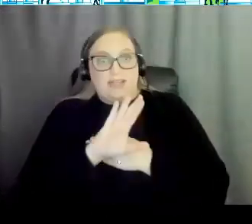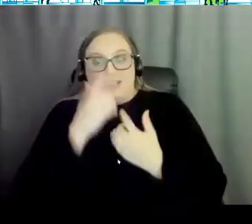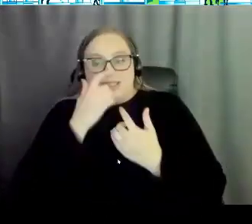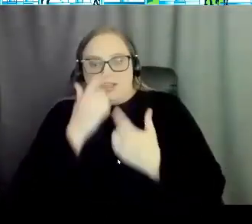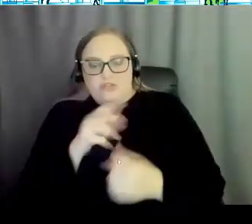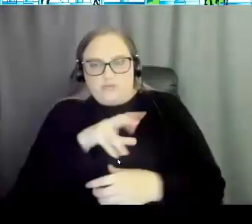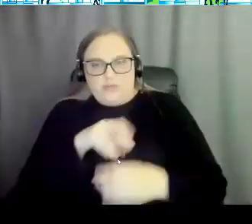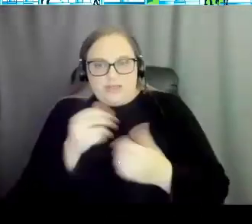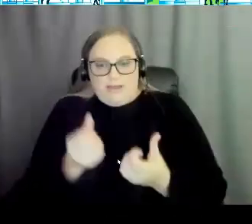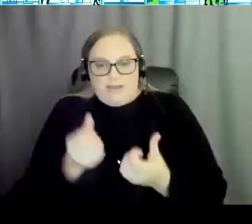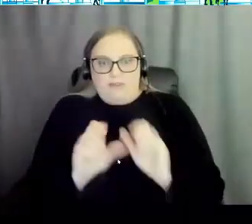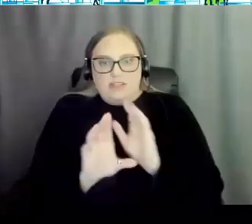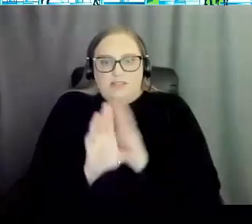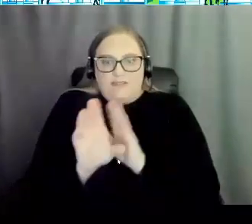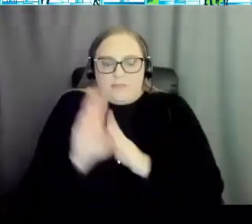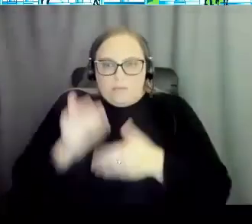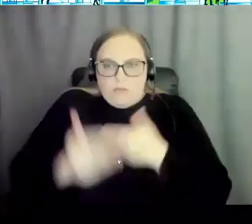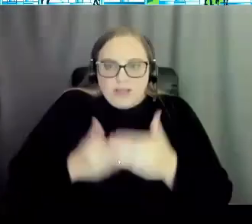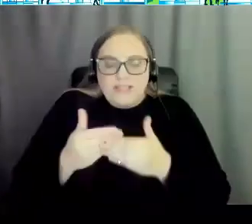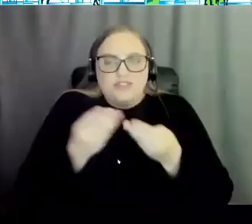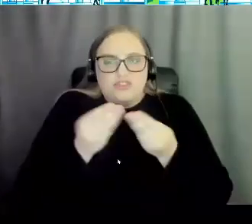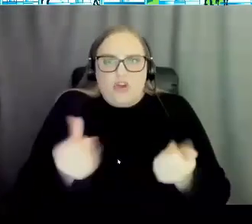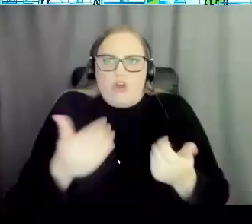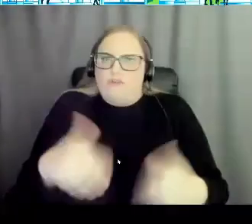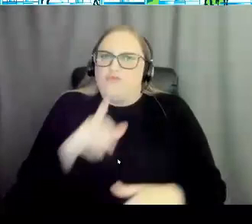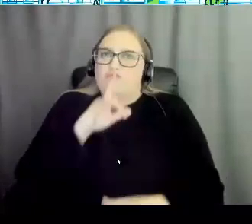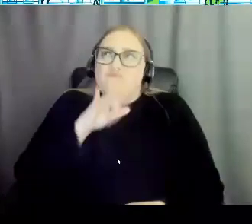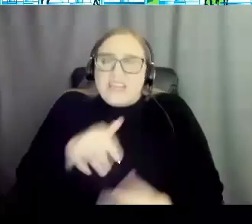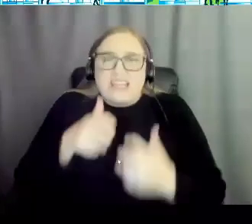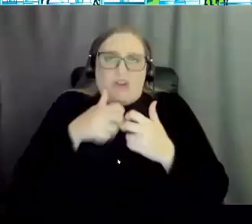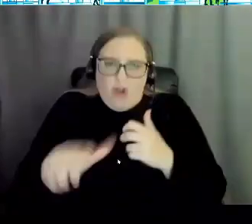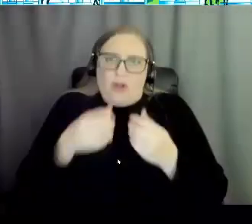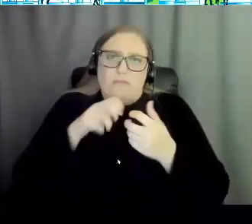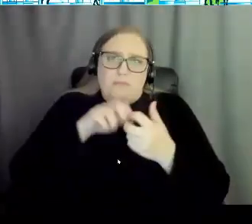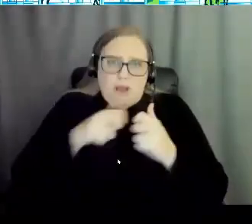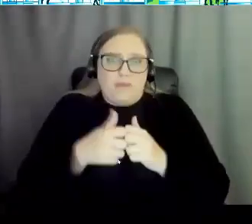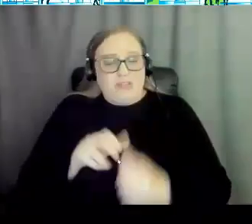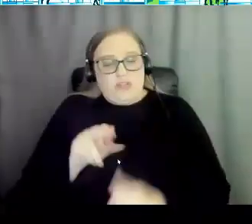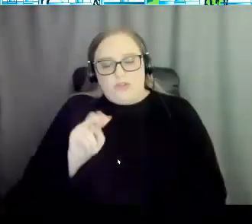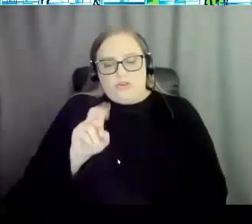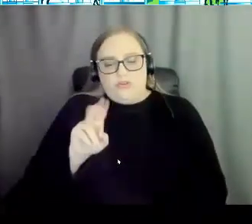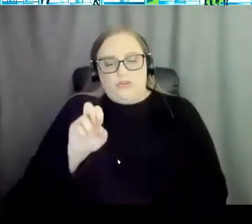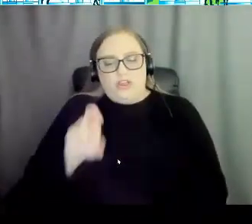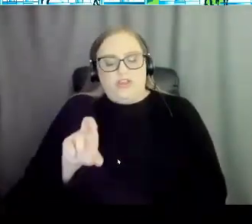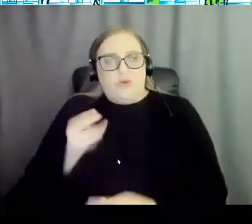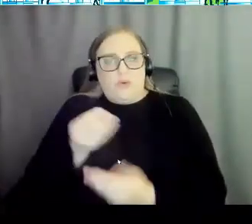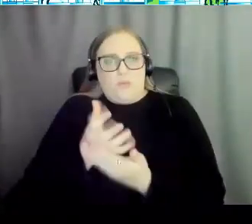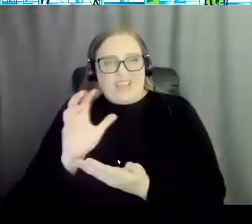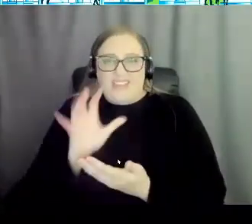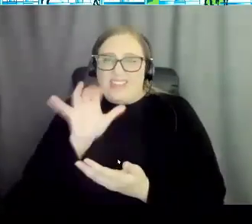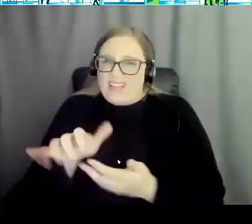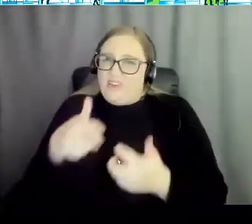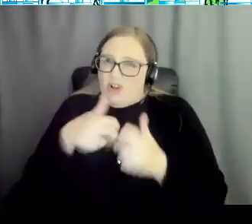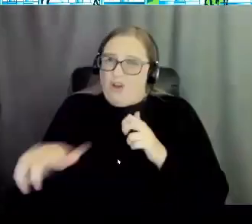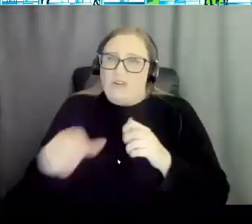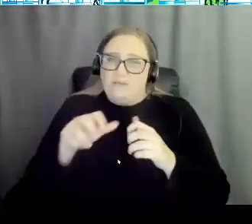is to develop a process to solve really hard problems. And nuclear waste is one of those, as an example. So